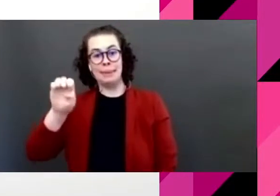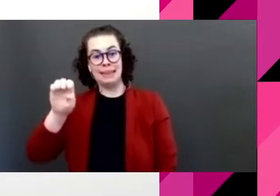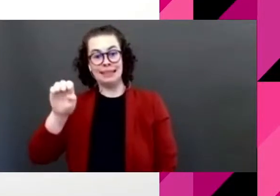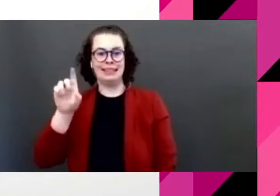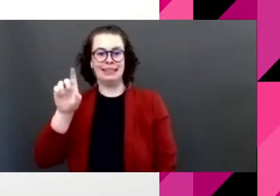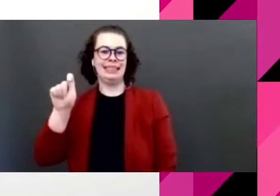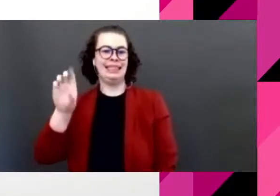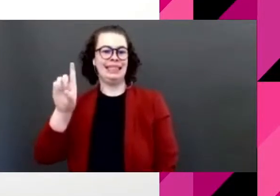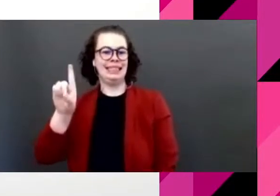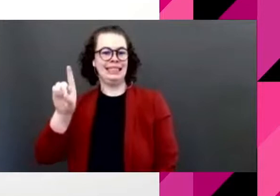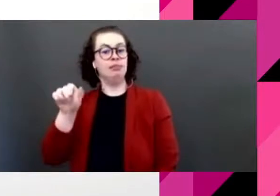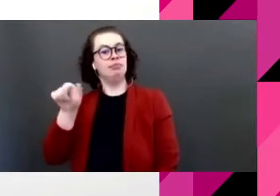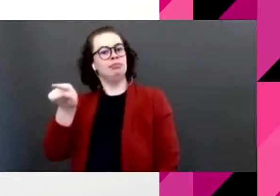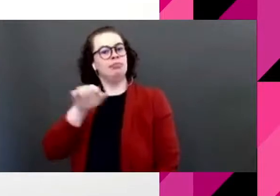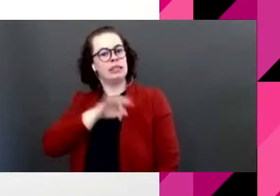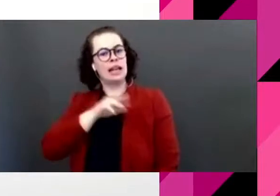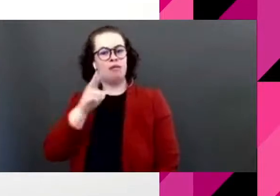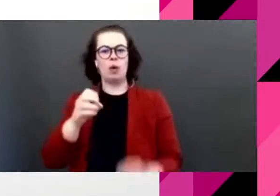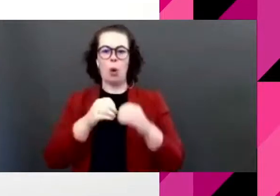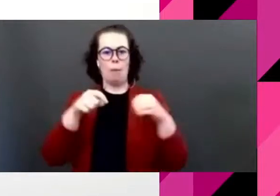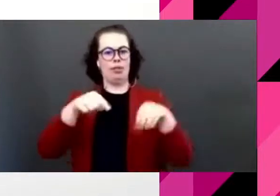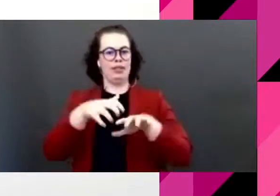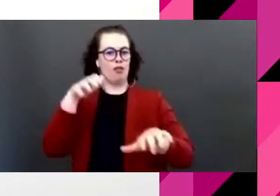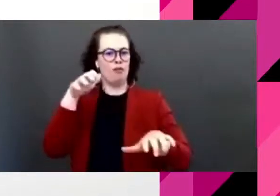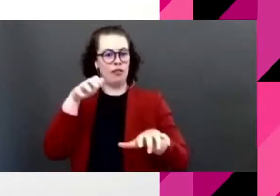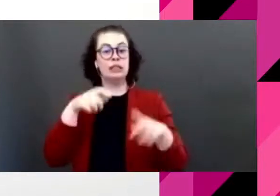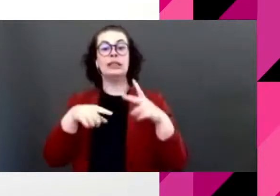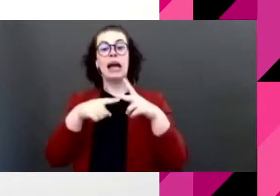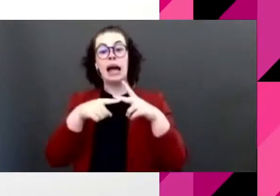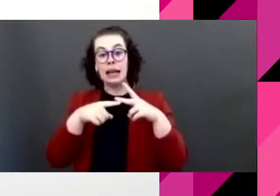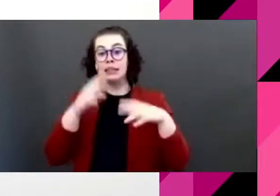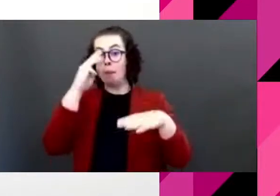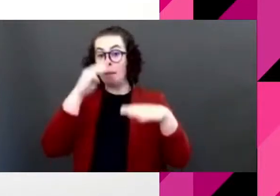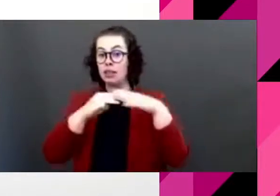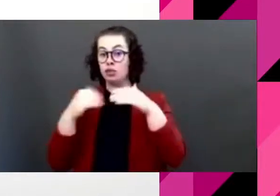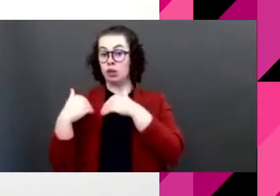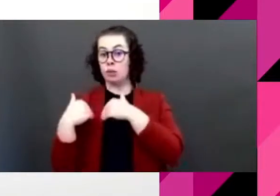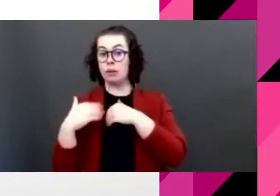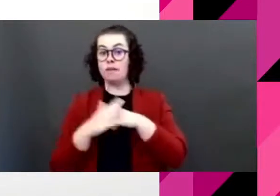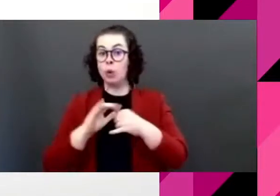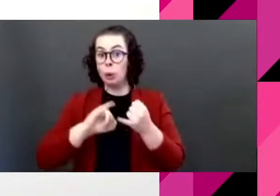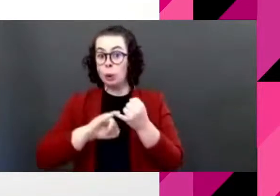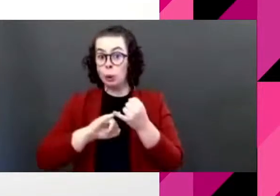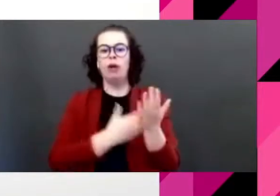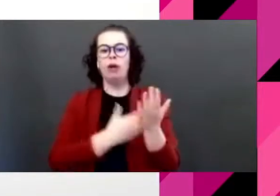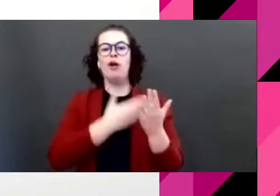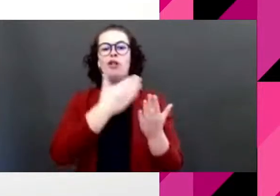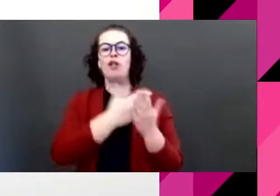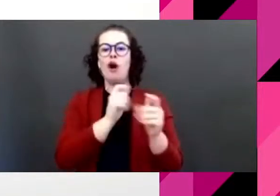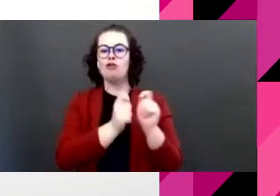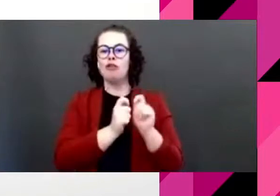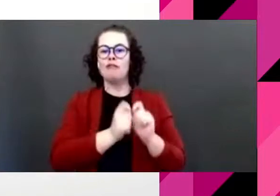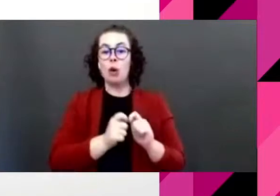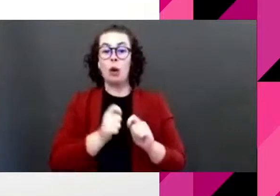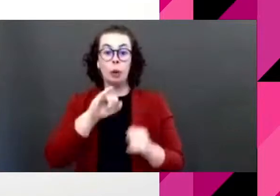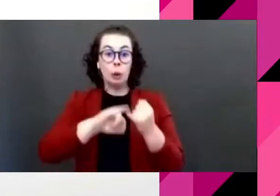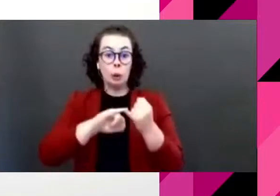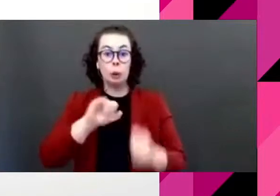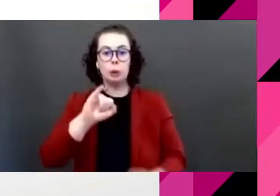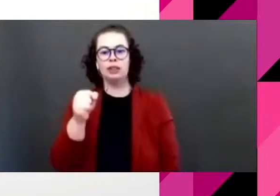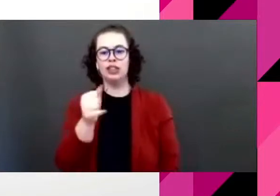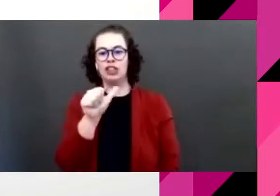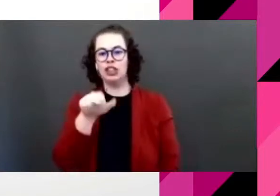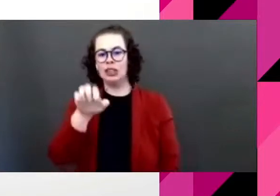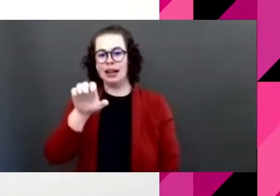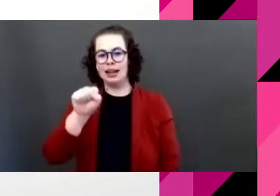morning, and Minister of State with Responsibility for Law Reform, Mr. James Brown, TD, who will